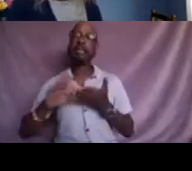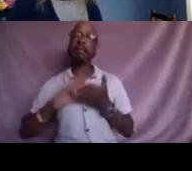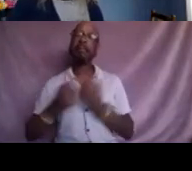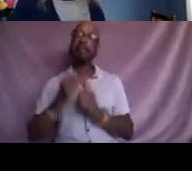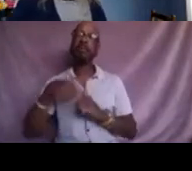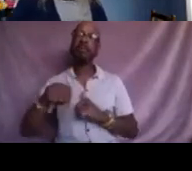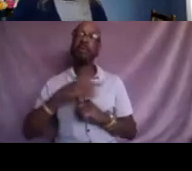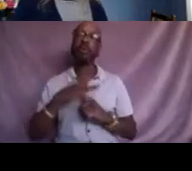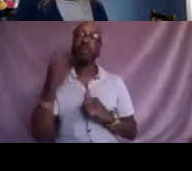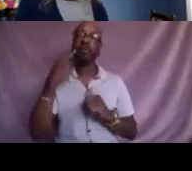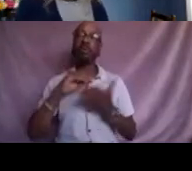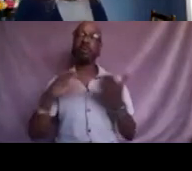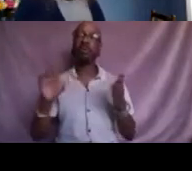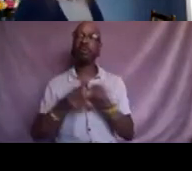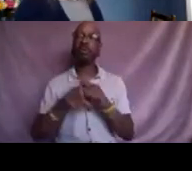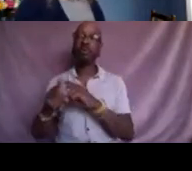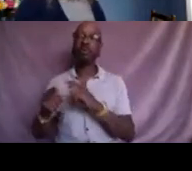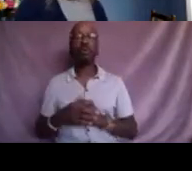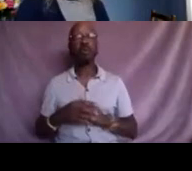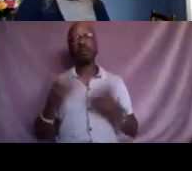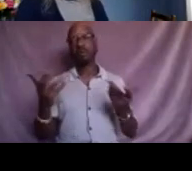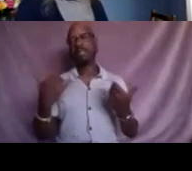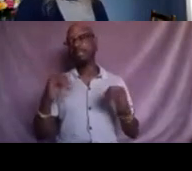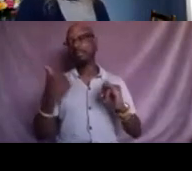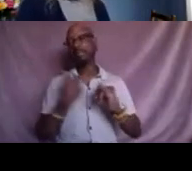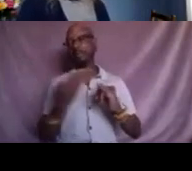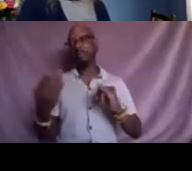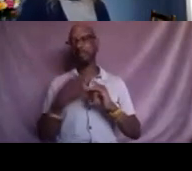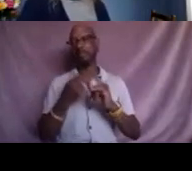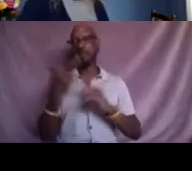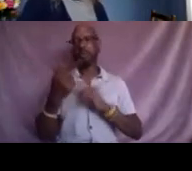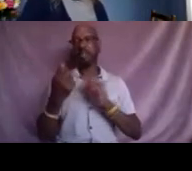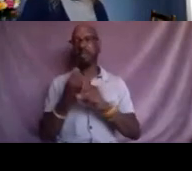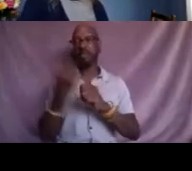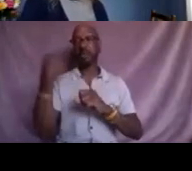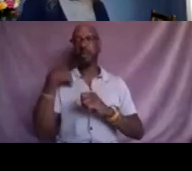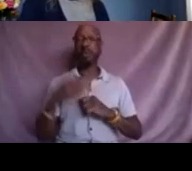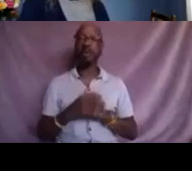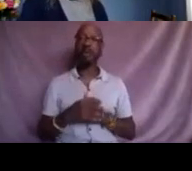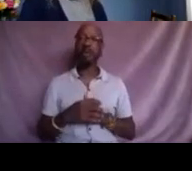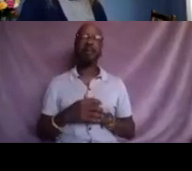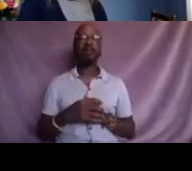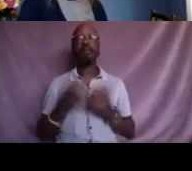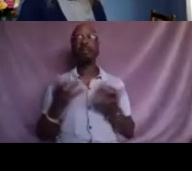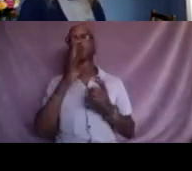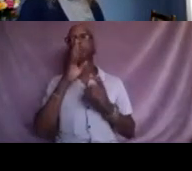aren't seeing classes from 3 years ago in their homepage. It talks step two, organize. We talked about